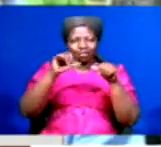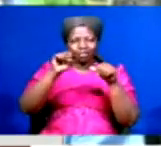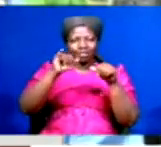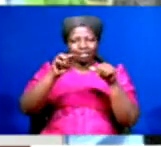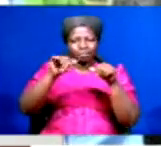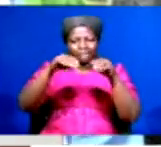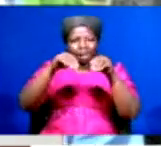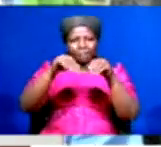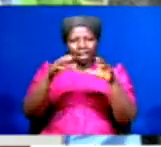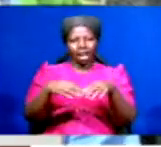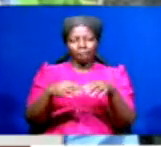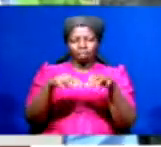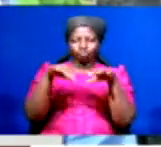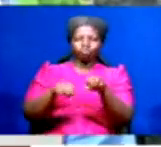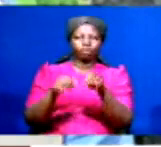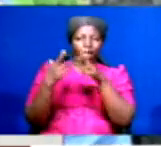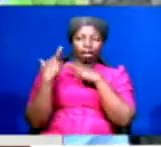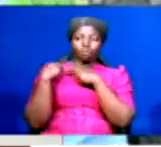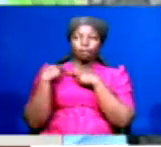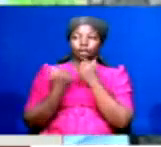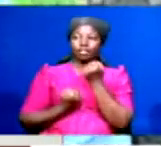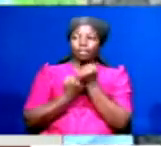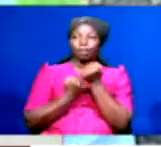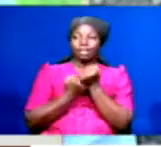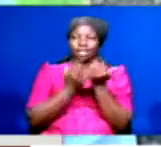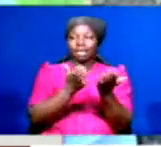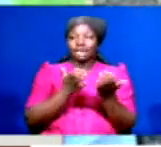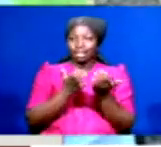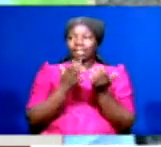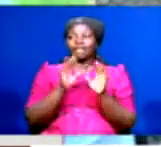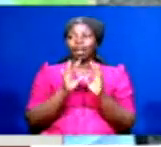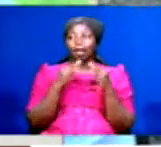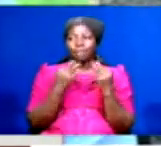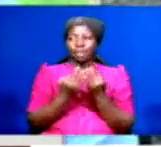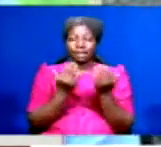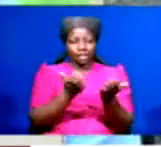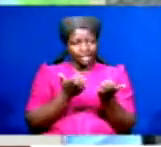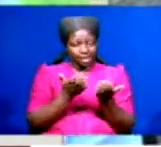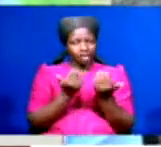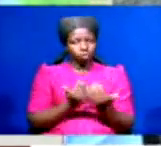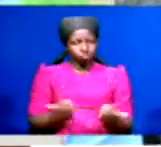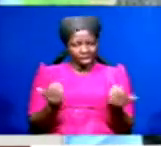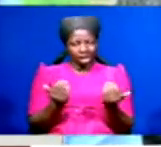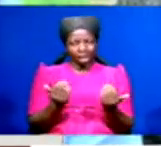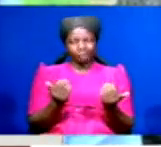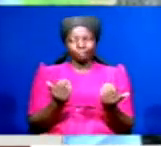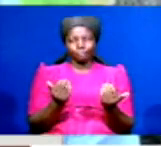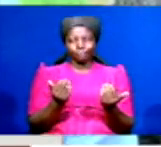takes up the responsibility of supporting needy families, needy children, so that the